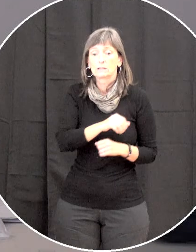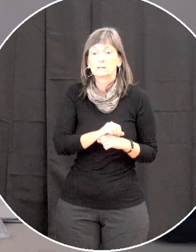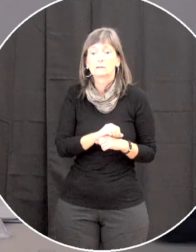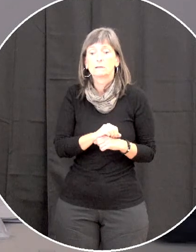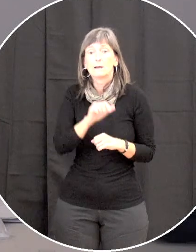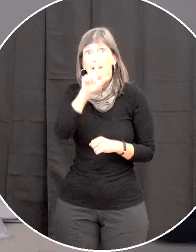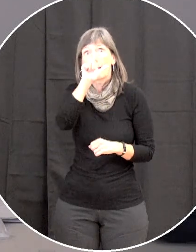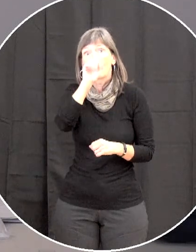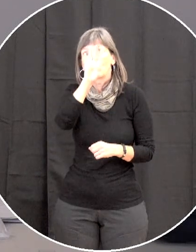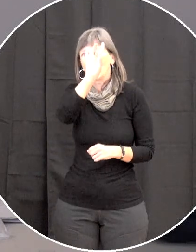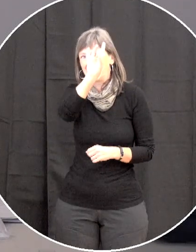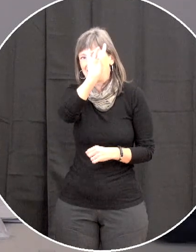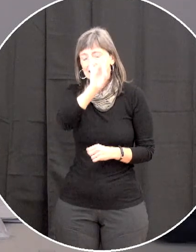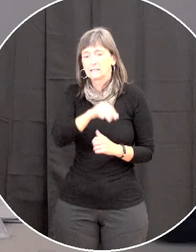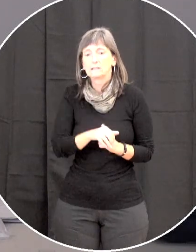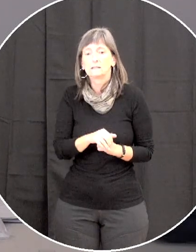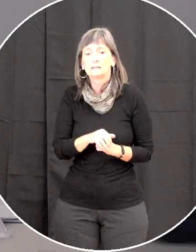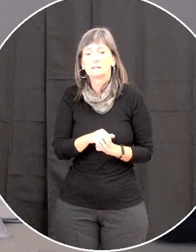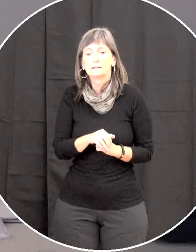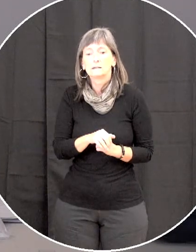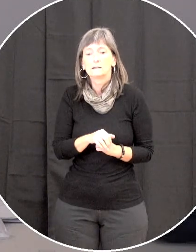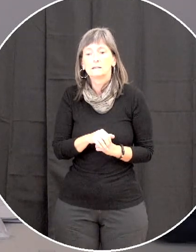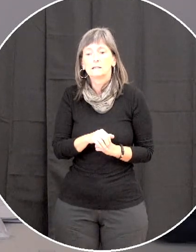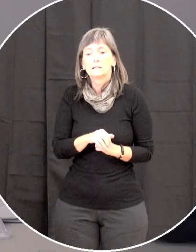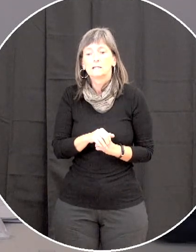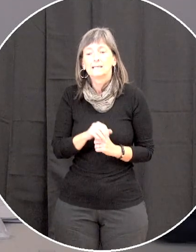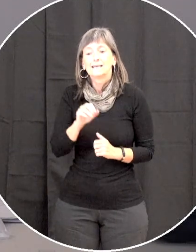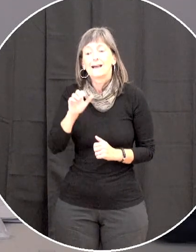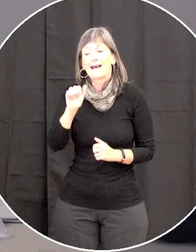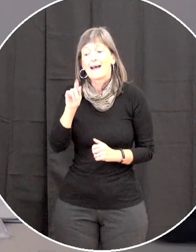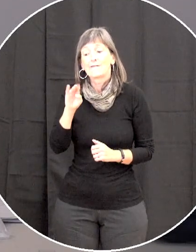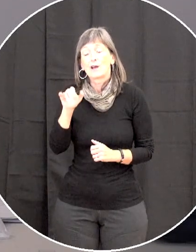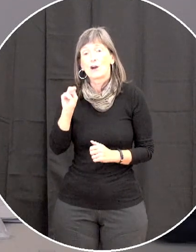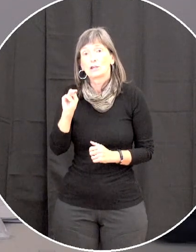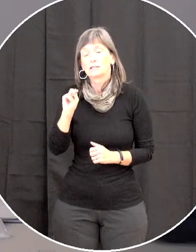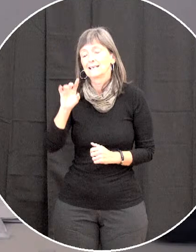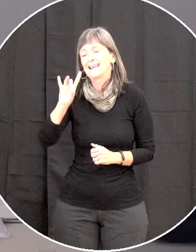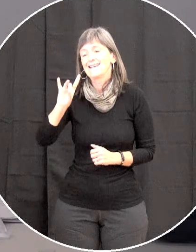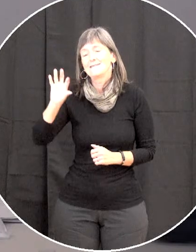from Labrador, and 89 were from the Avalon region.